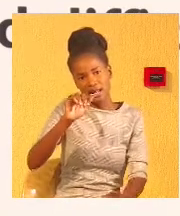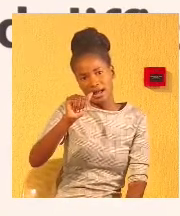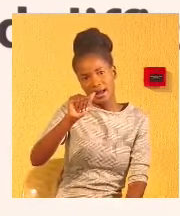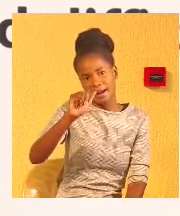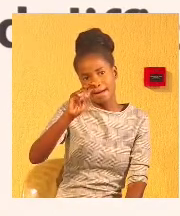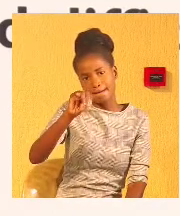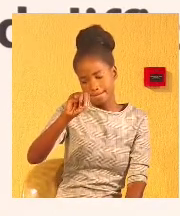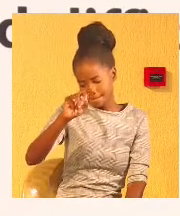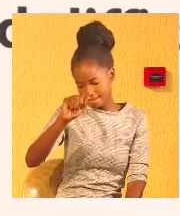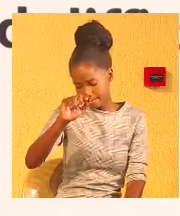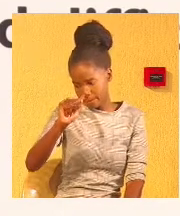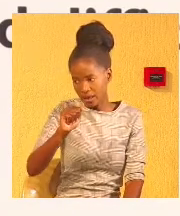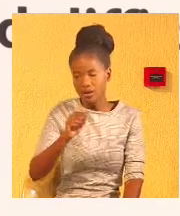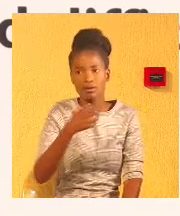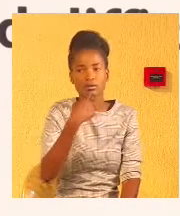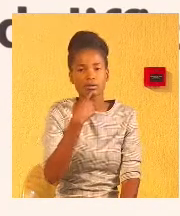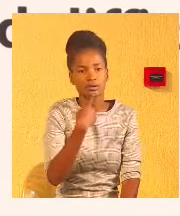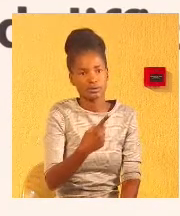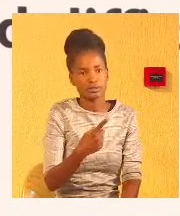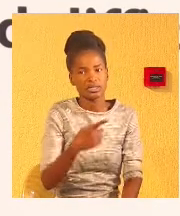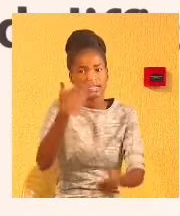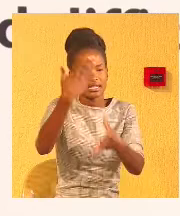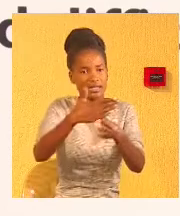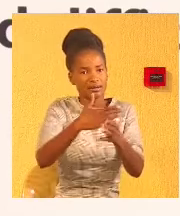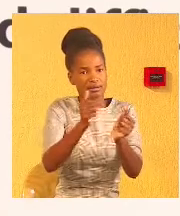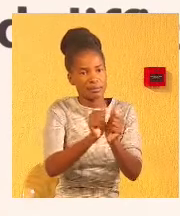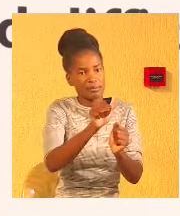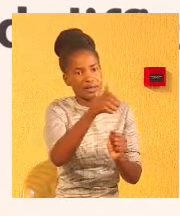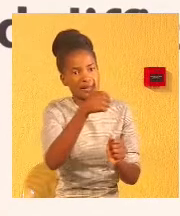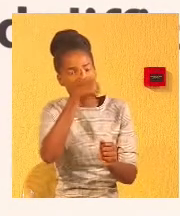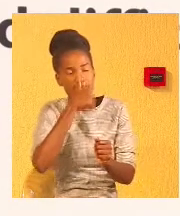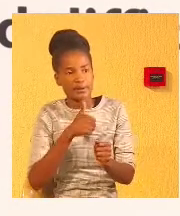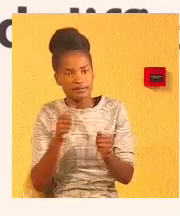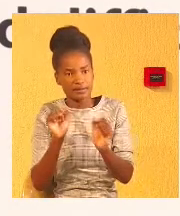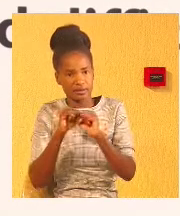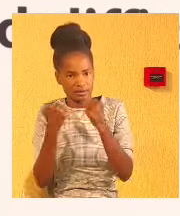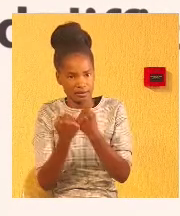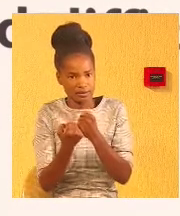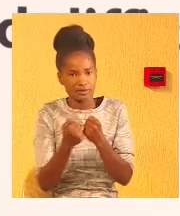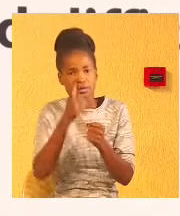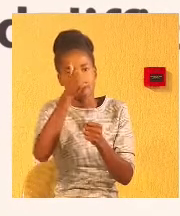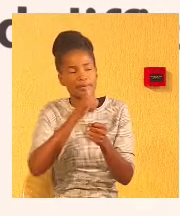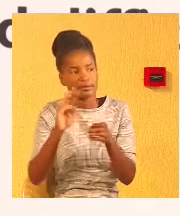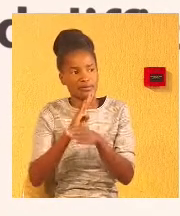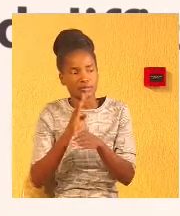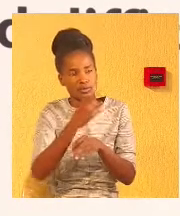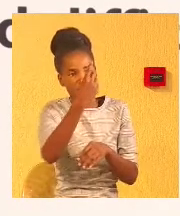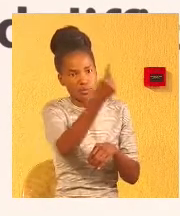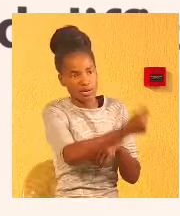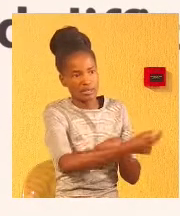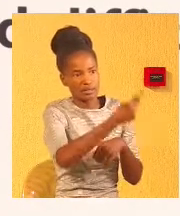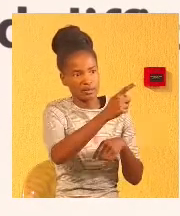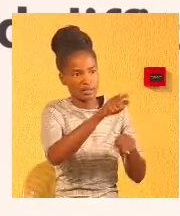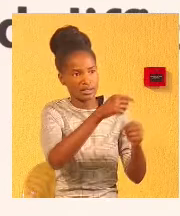institution that would work with other private sector institutions to buy directly from the farmers and then